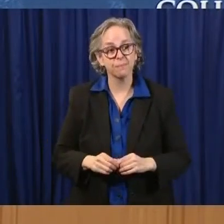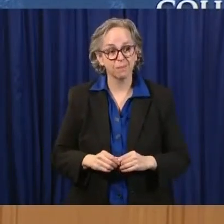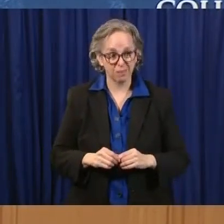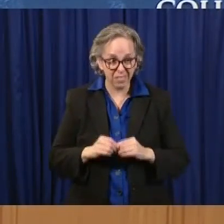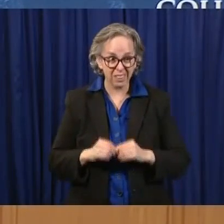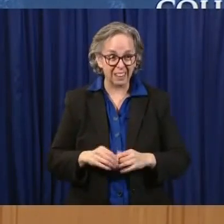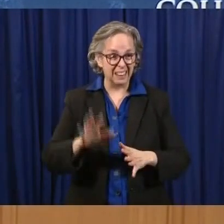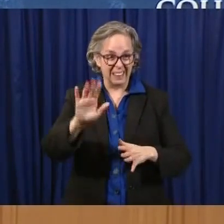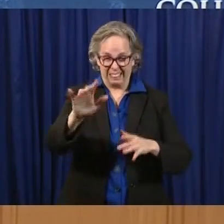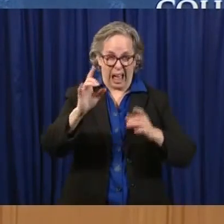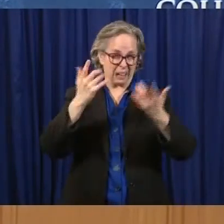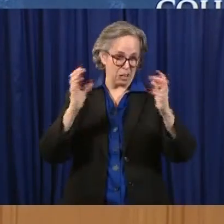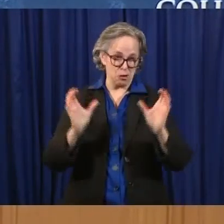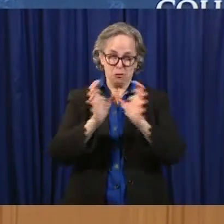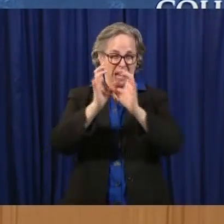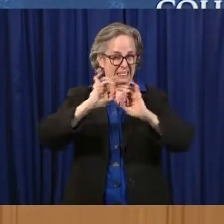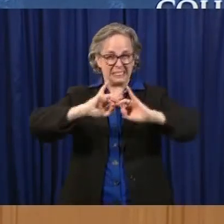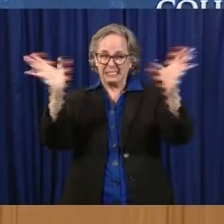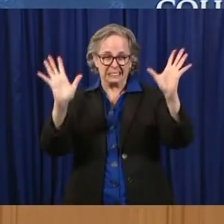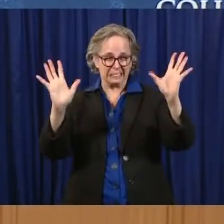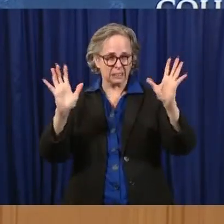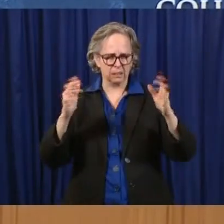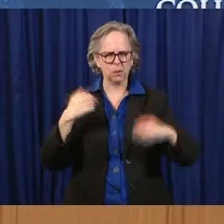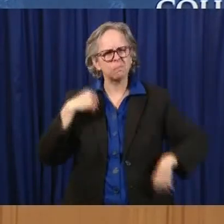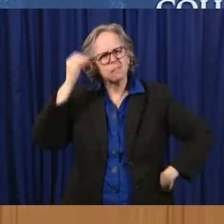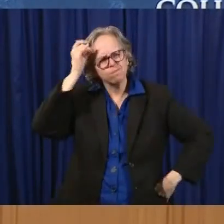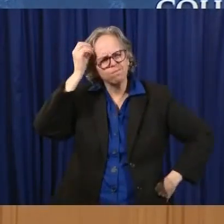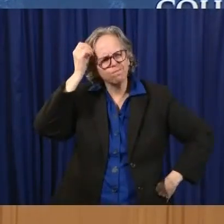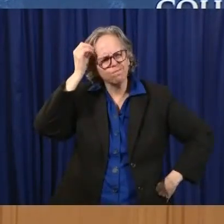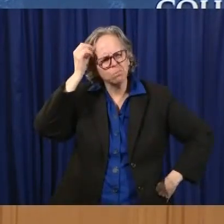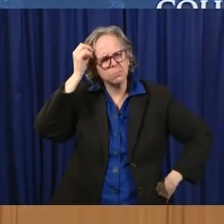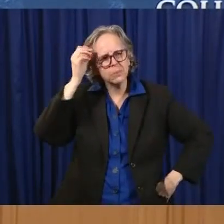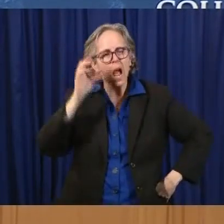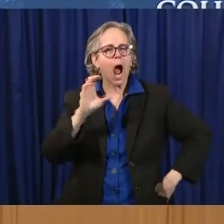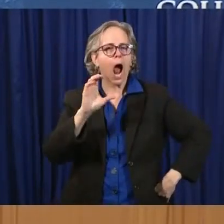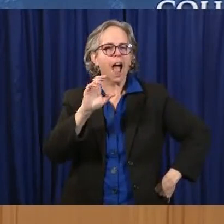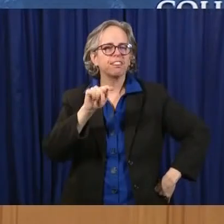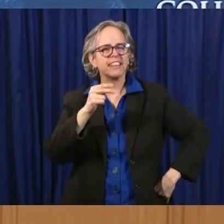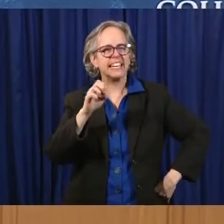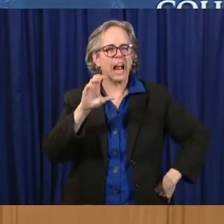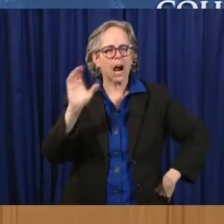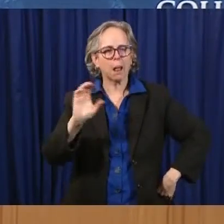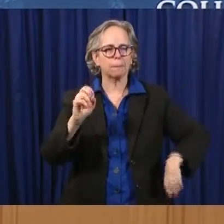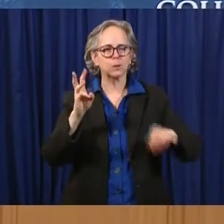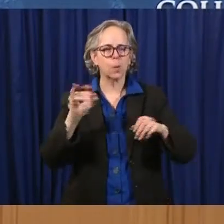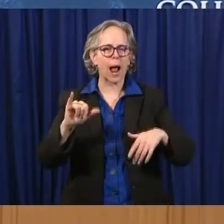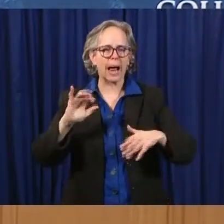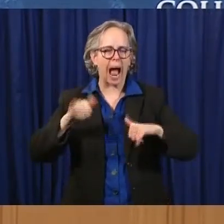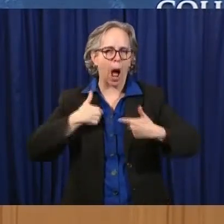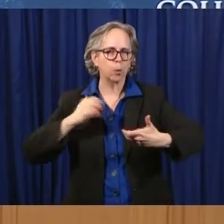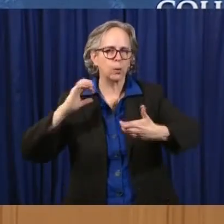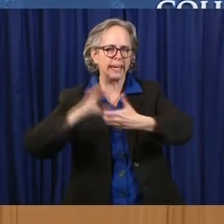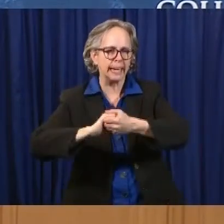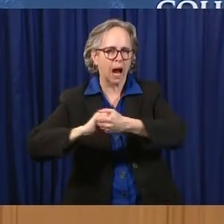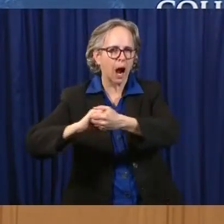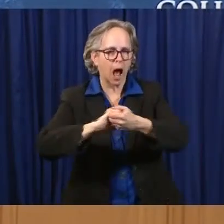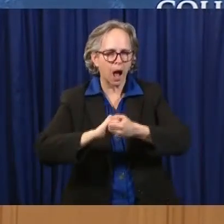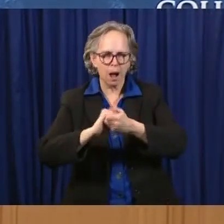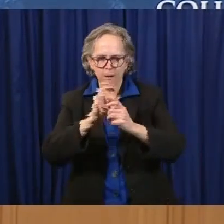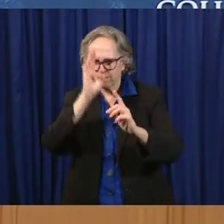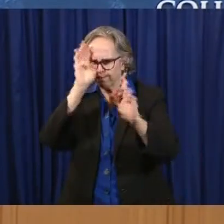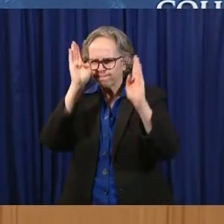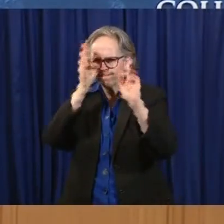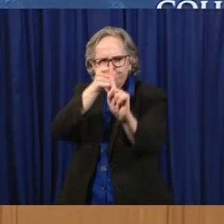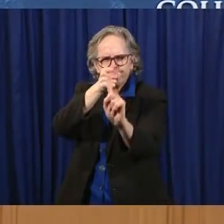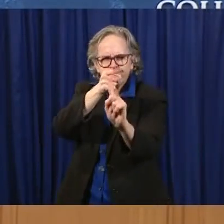how that Columbus way is so important. You know, collaboration and focusing on the common good. You've talked